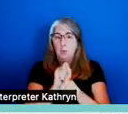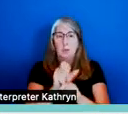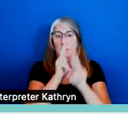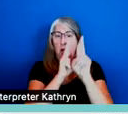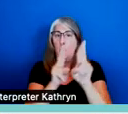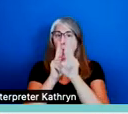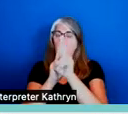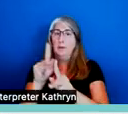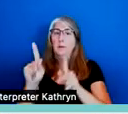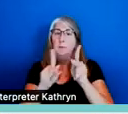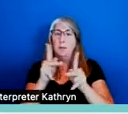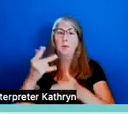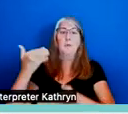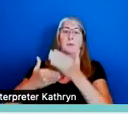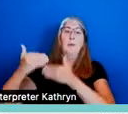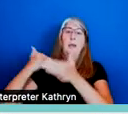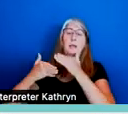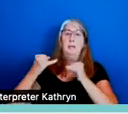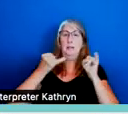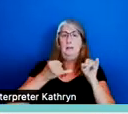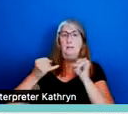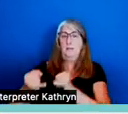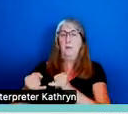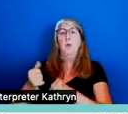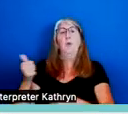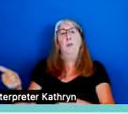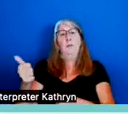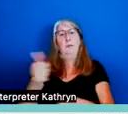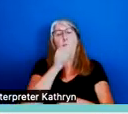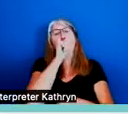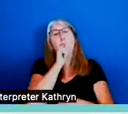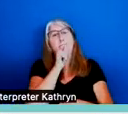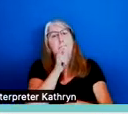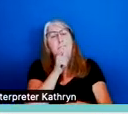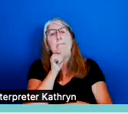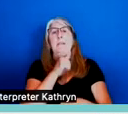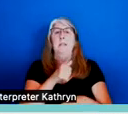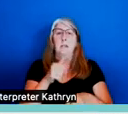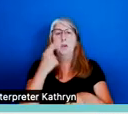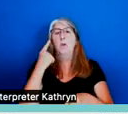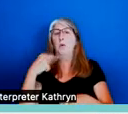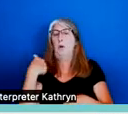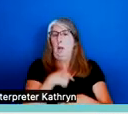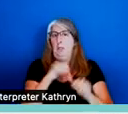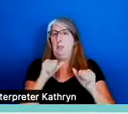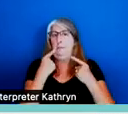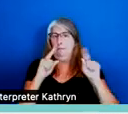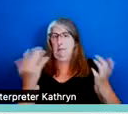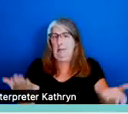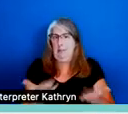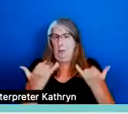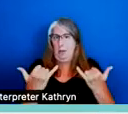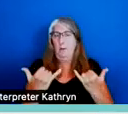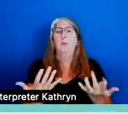our ancestors and individuals who paved the way for us to be here today. Therefore, let's take a